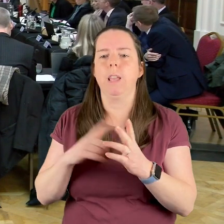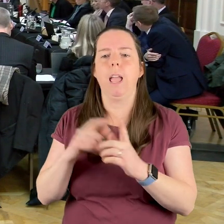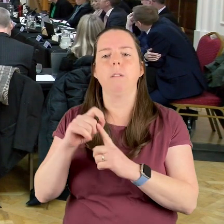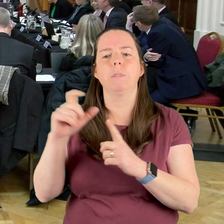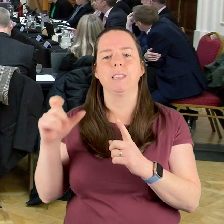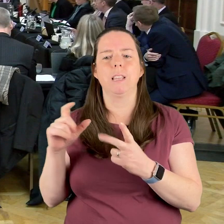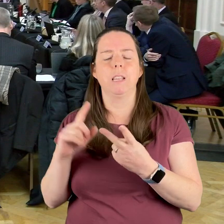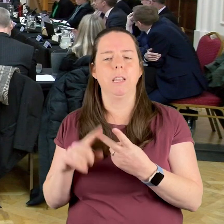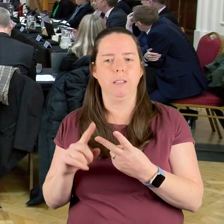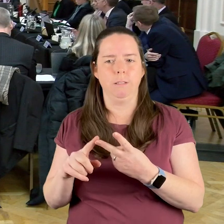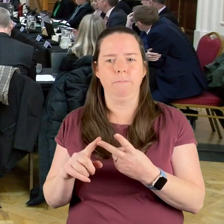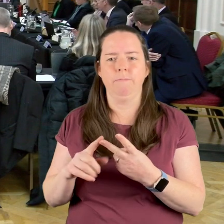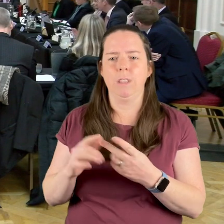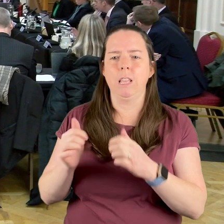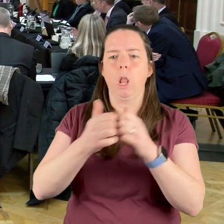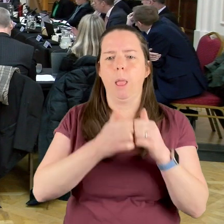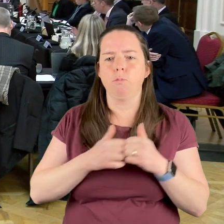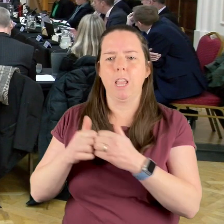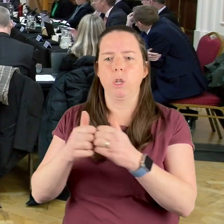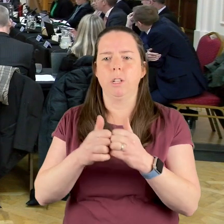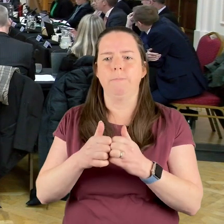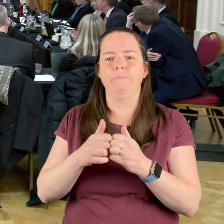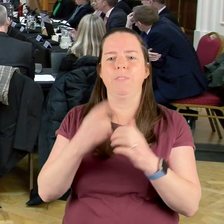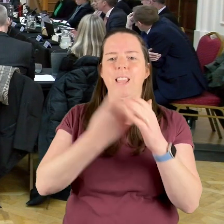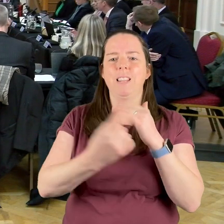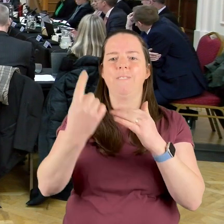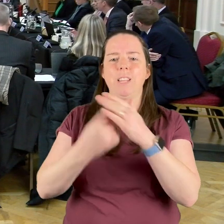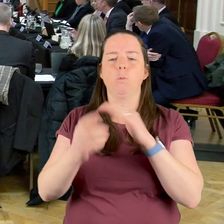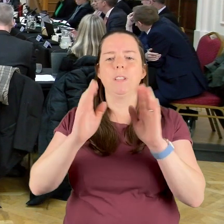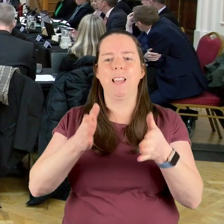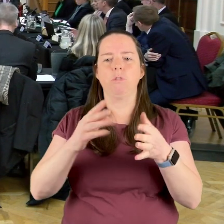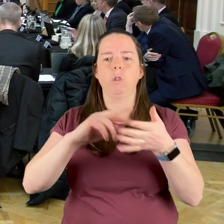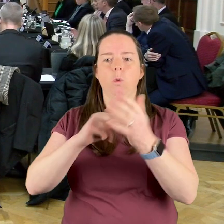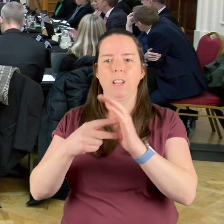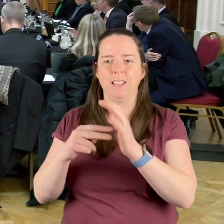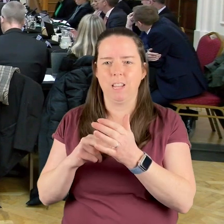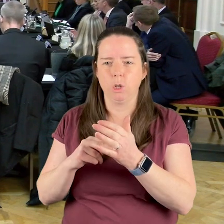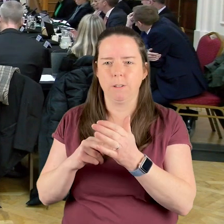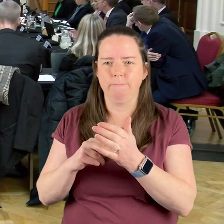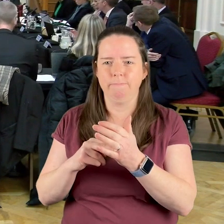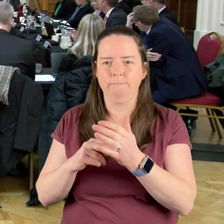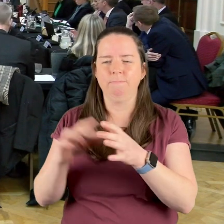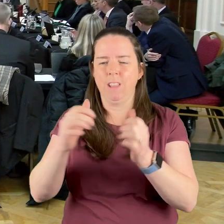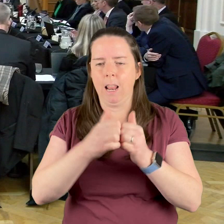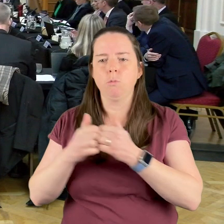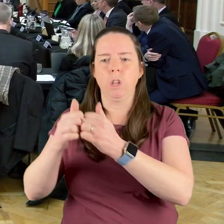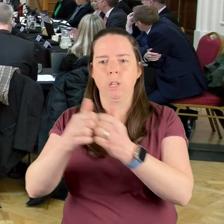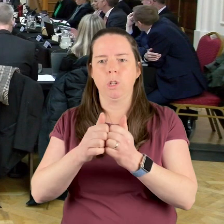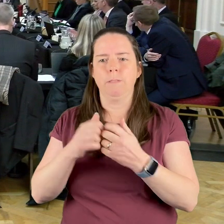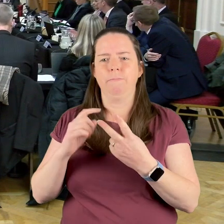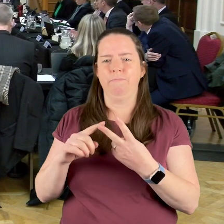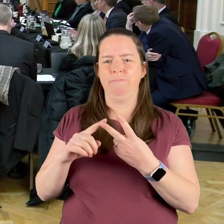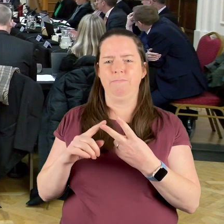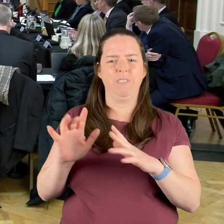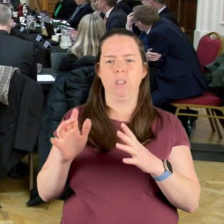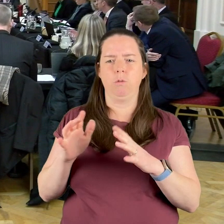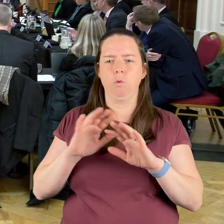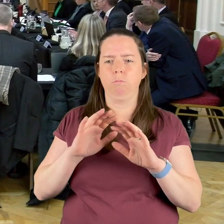that sort of links to my second point, which is what the APC is a collaboration between